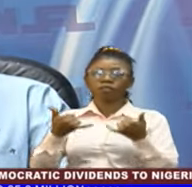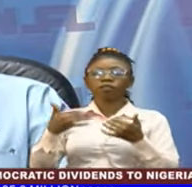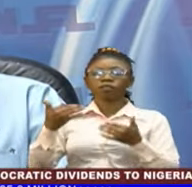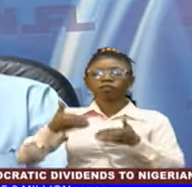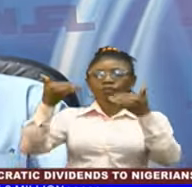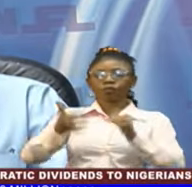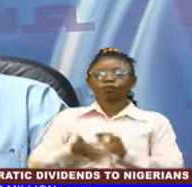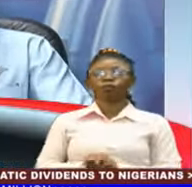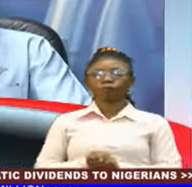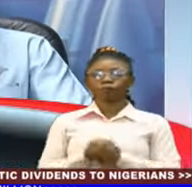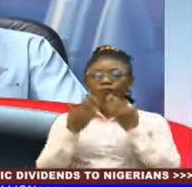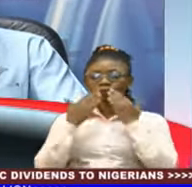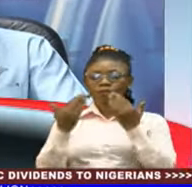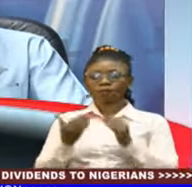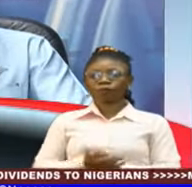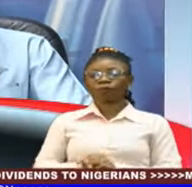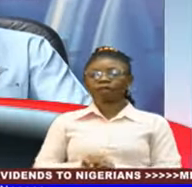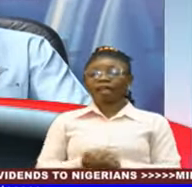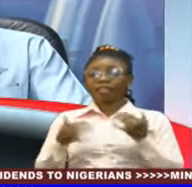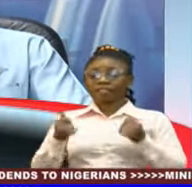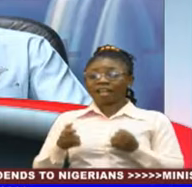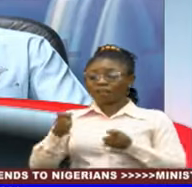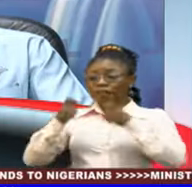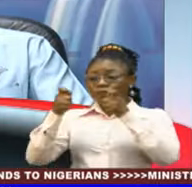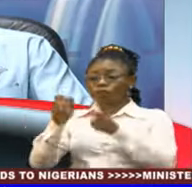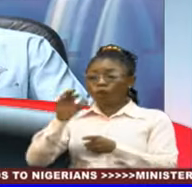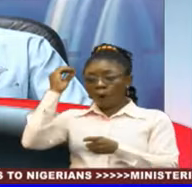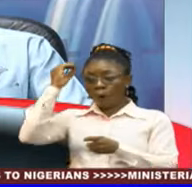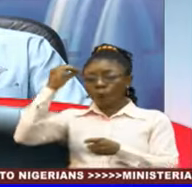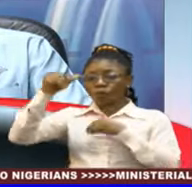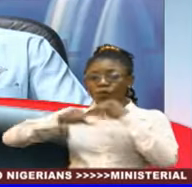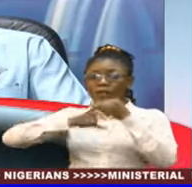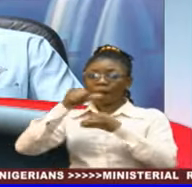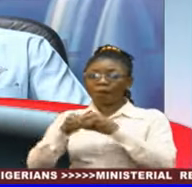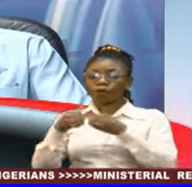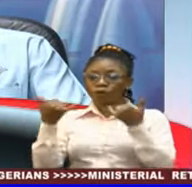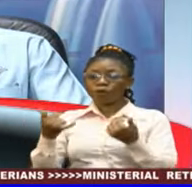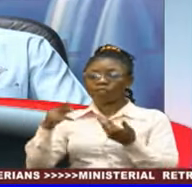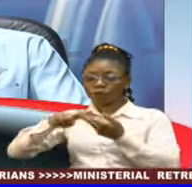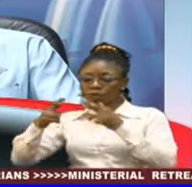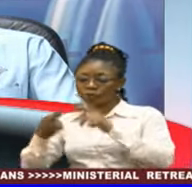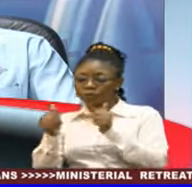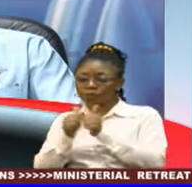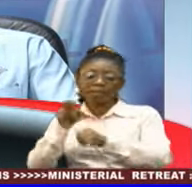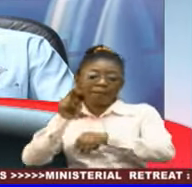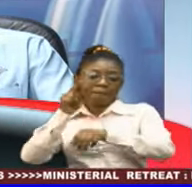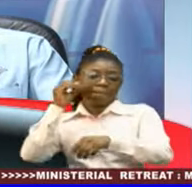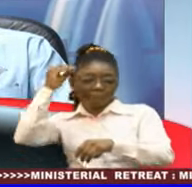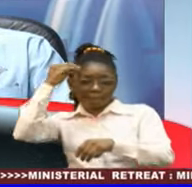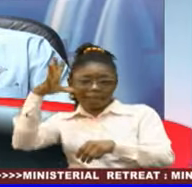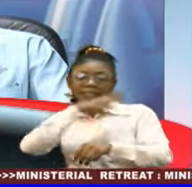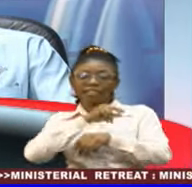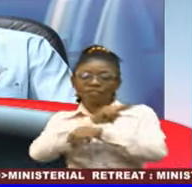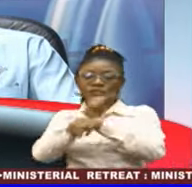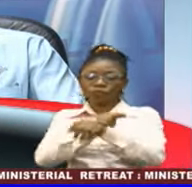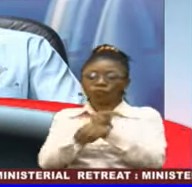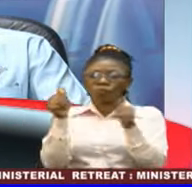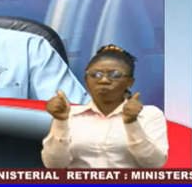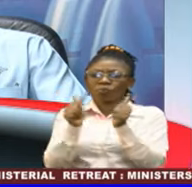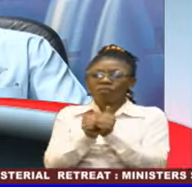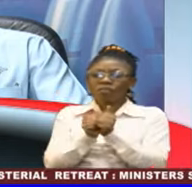Thank you. All right. Now, give us your opinion about the current relationship between man and nature, with extreme weather